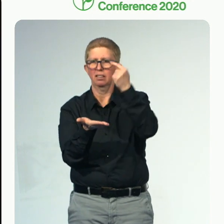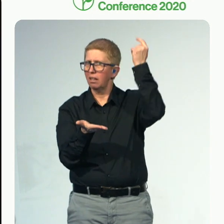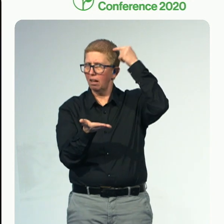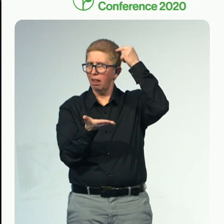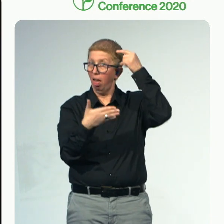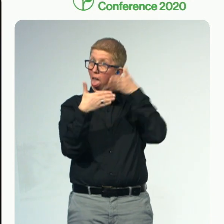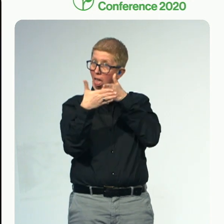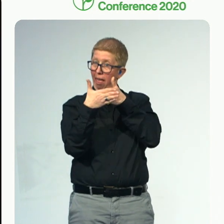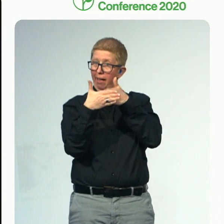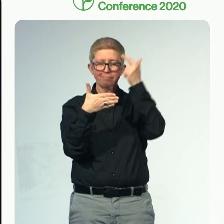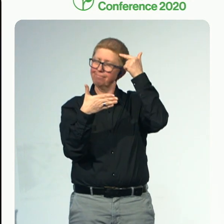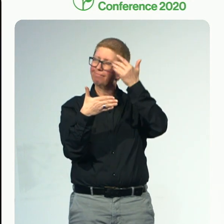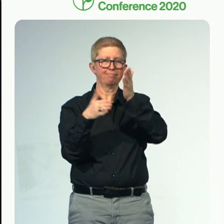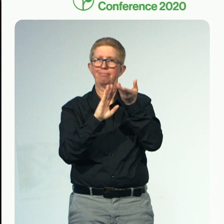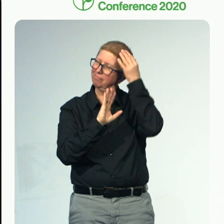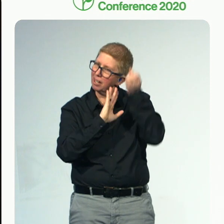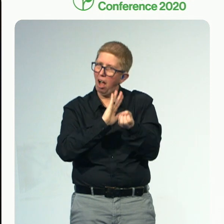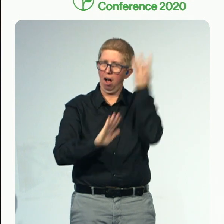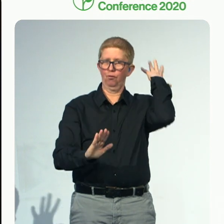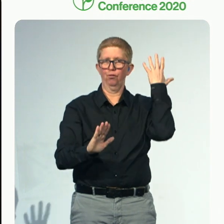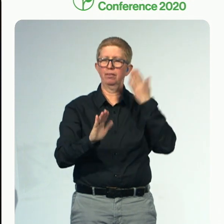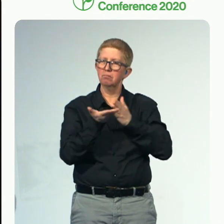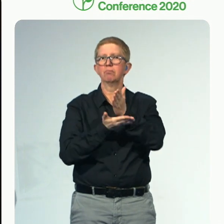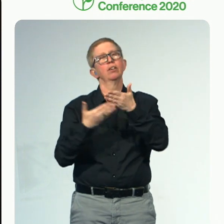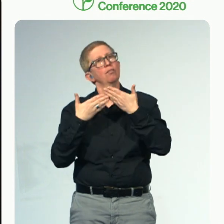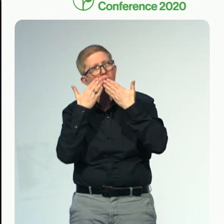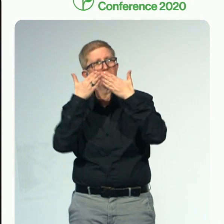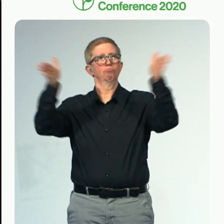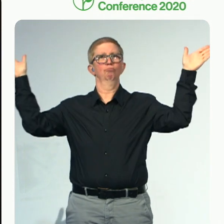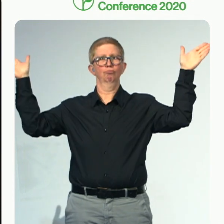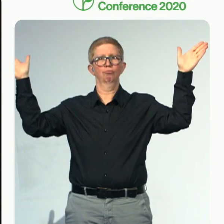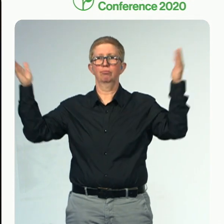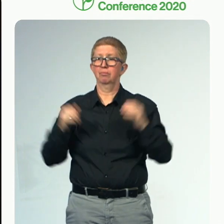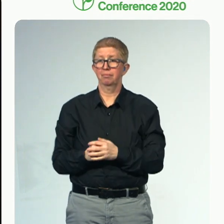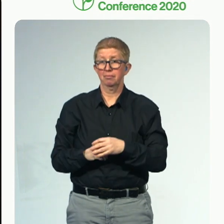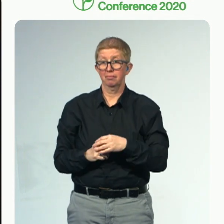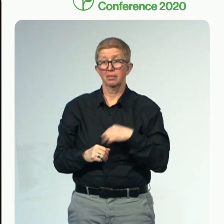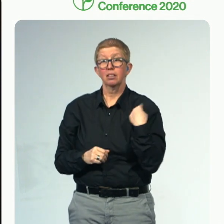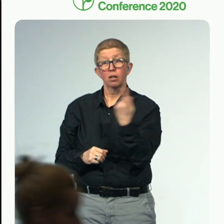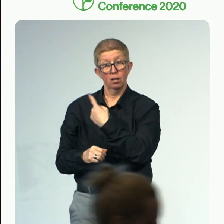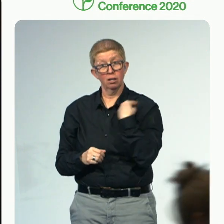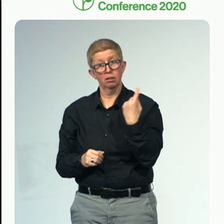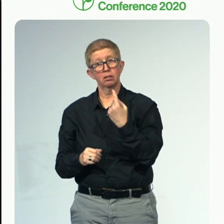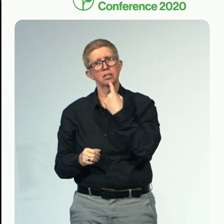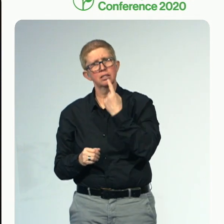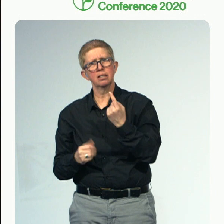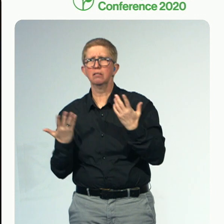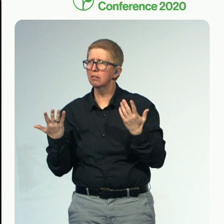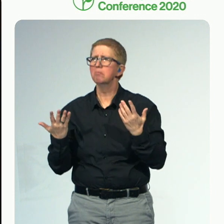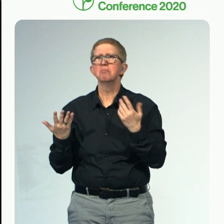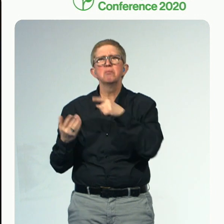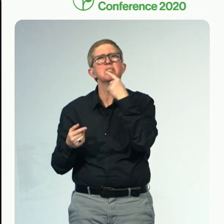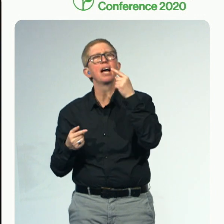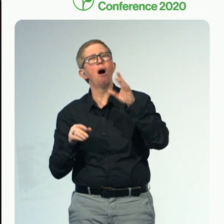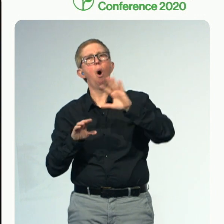means all, then it really means all. Also those students and young people with very high and complex